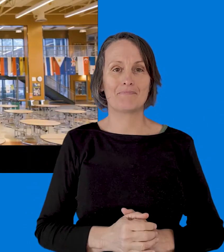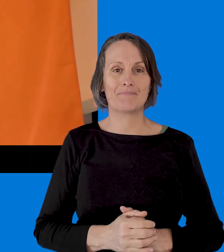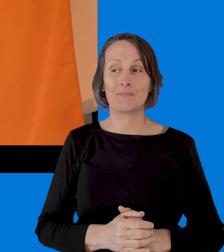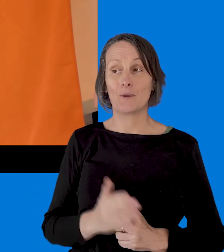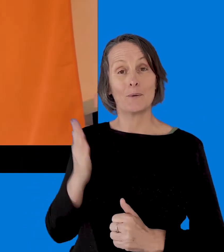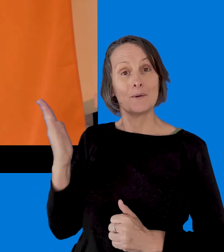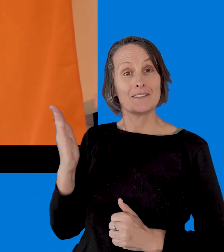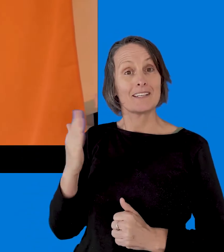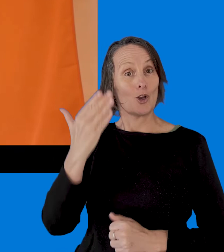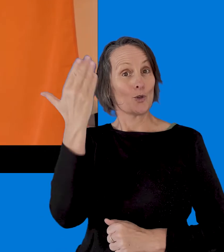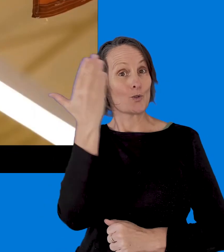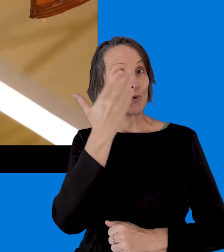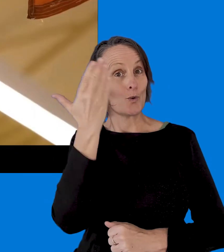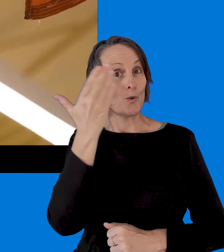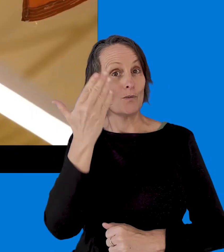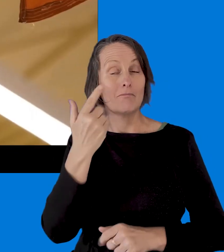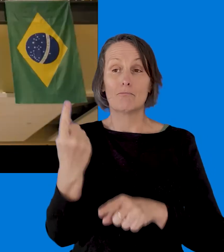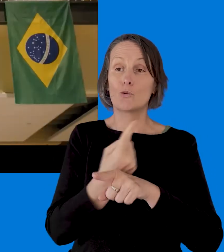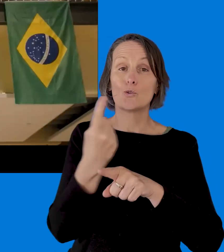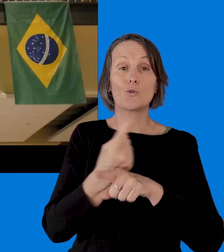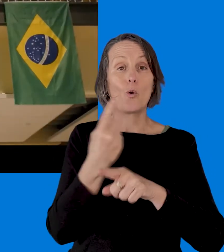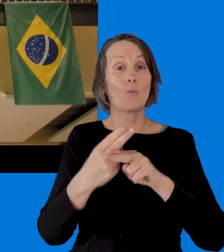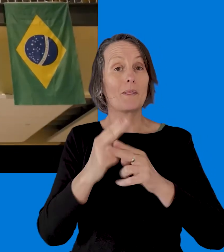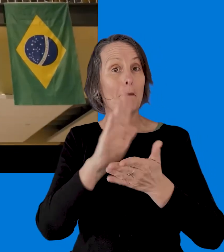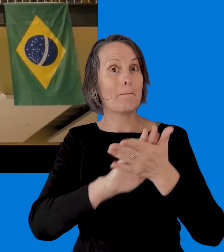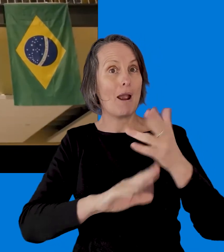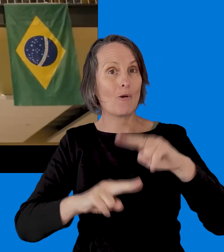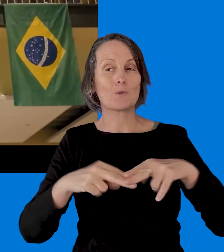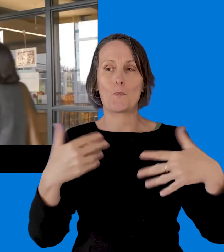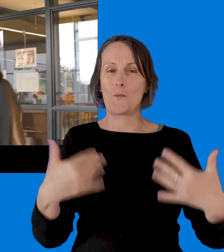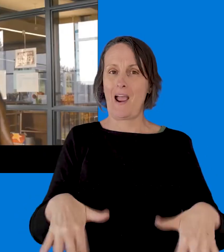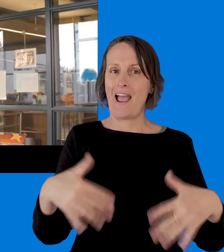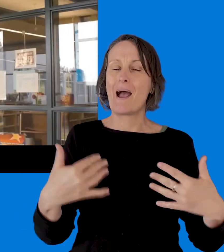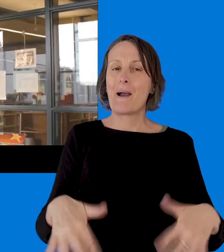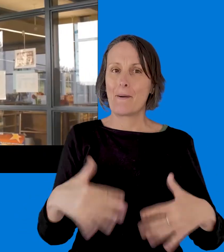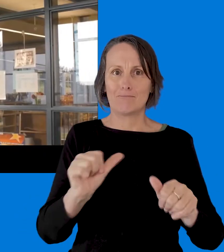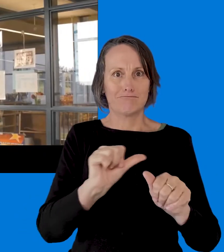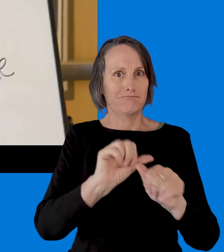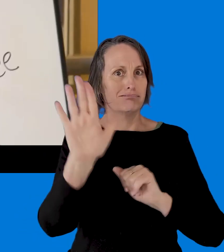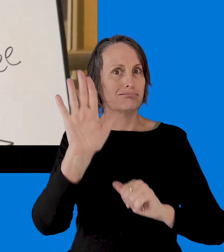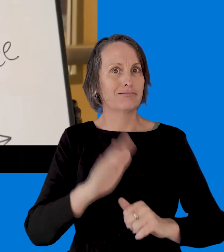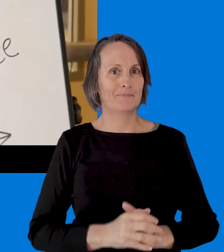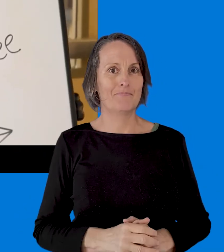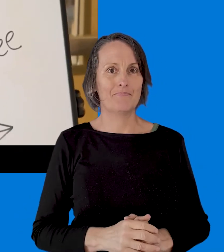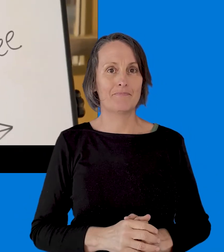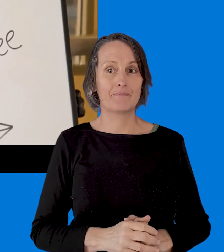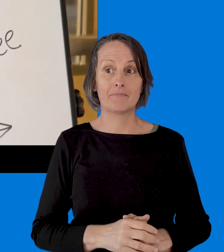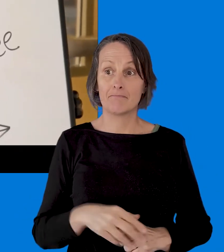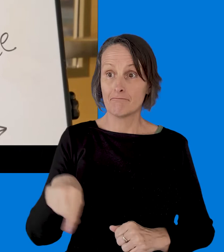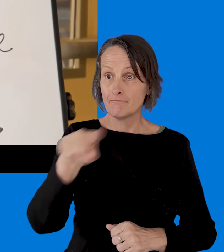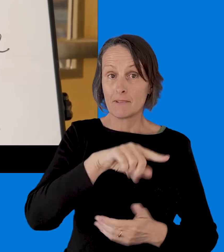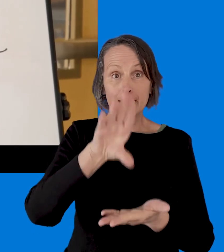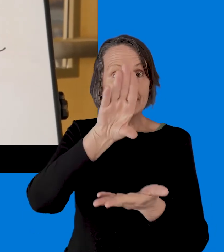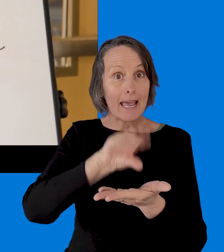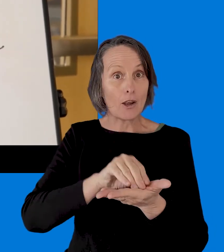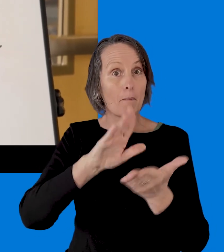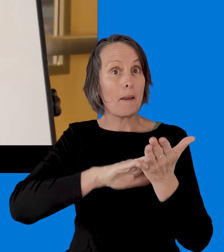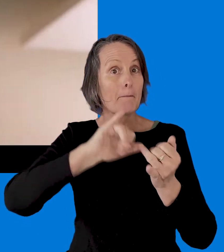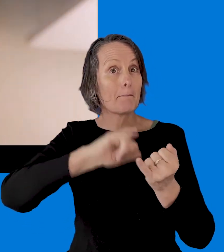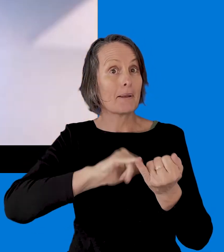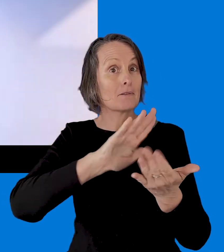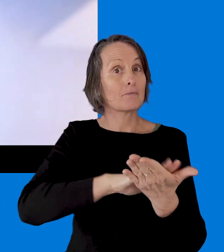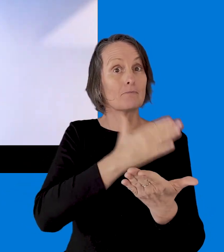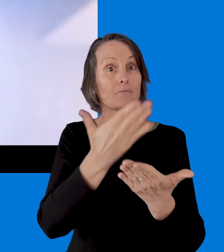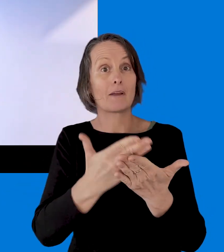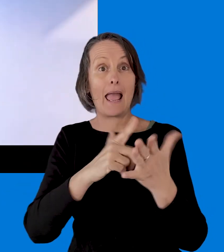is Chinook Middle School, and they're speaking with parents like never before. You've downloaded that